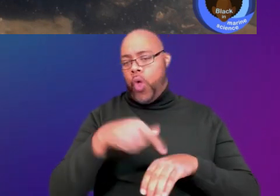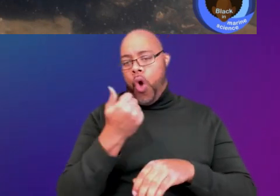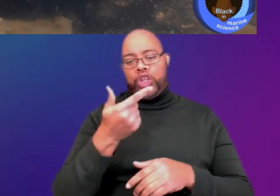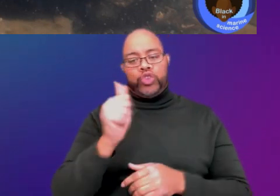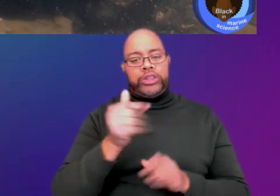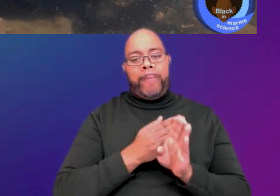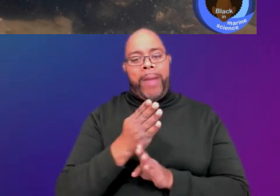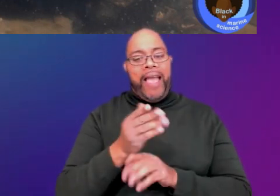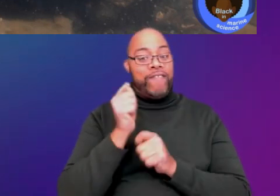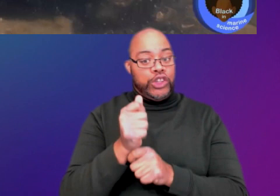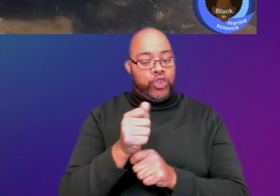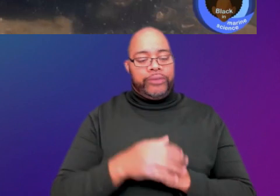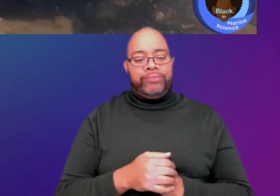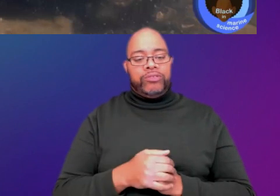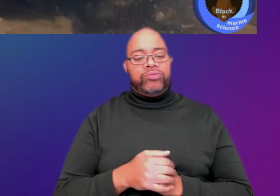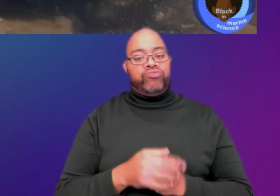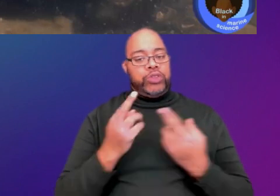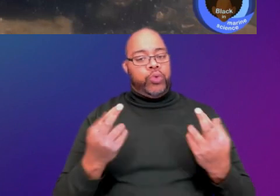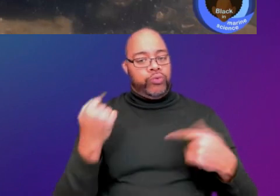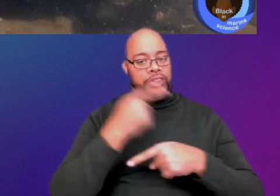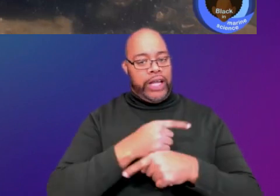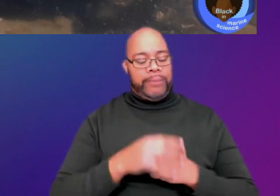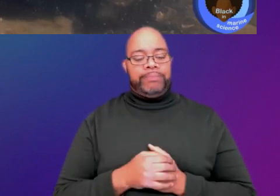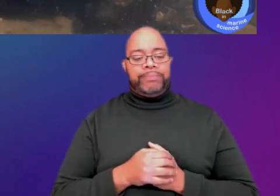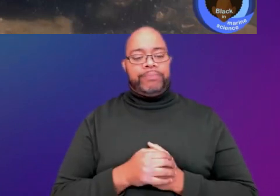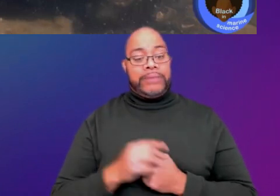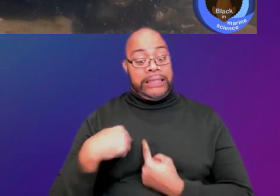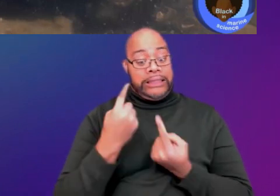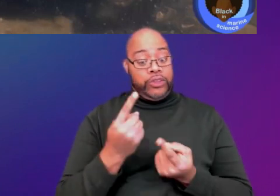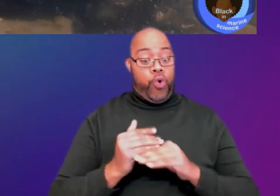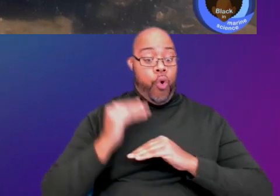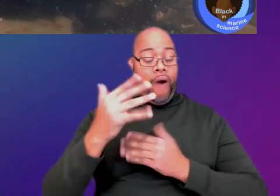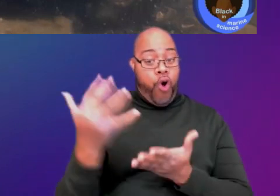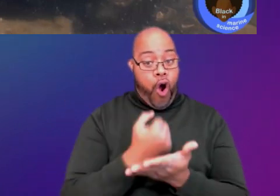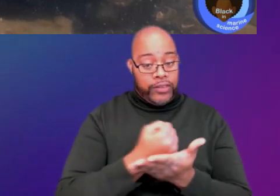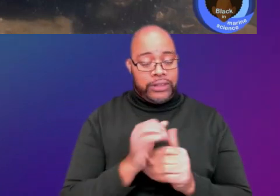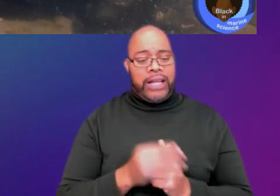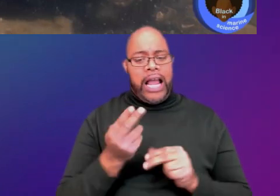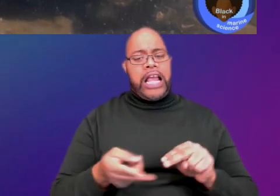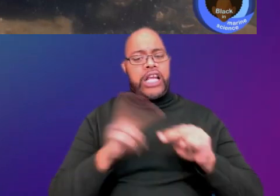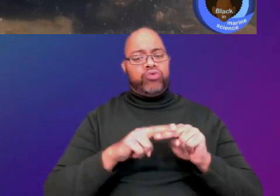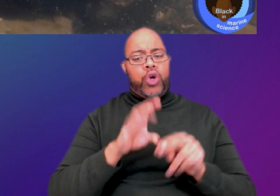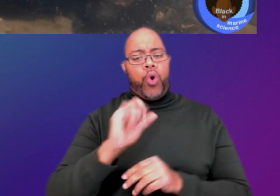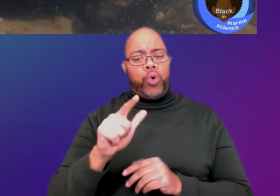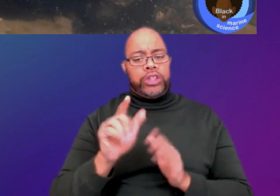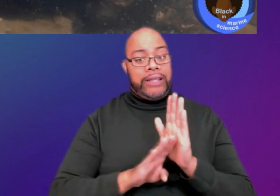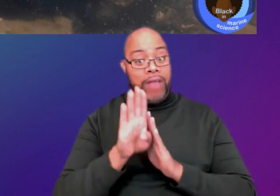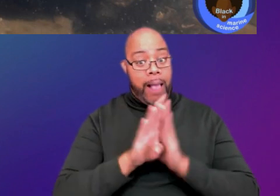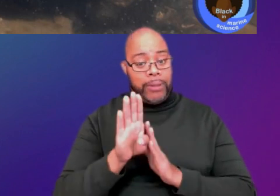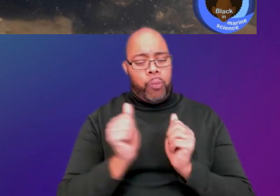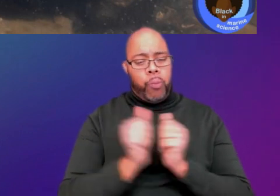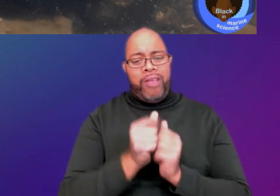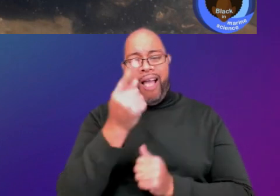Georgia's main fishery resource today. Since the overharvesting and an increase in coastal development with